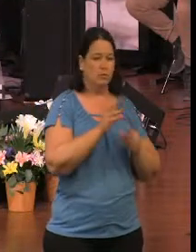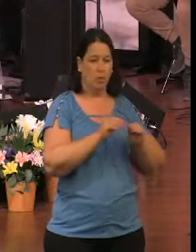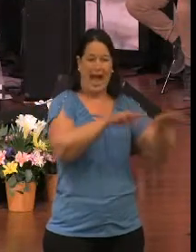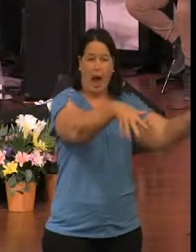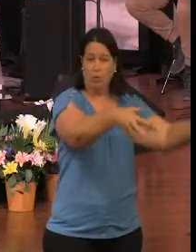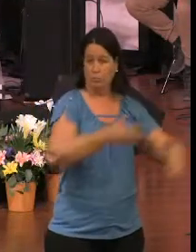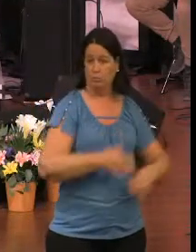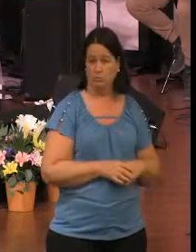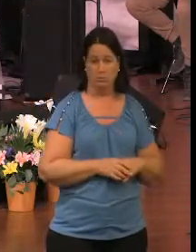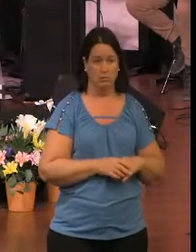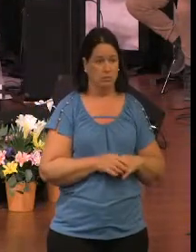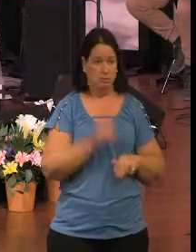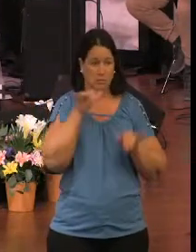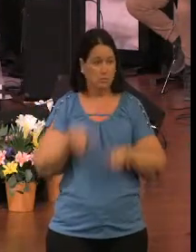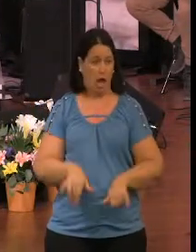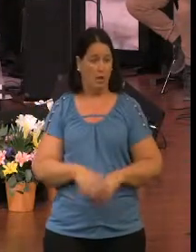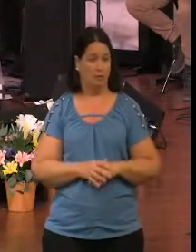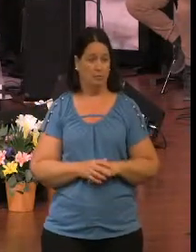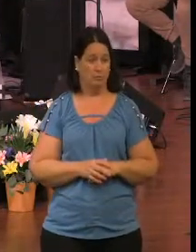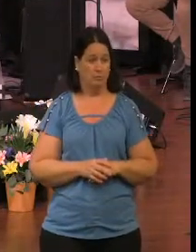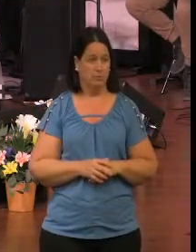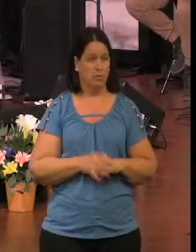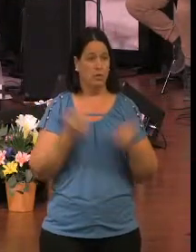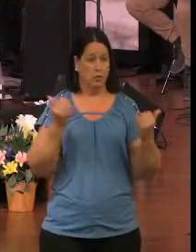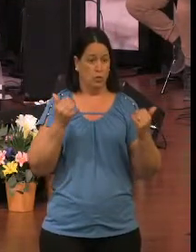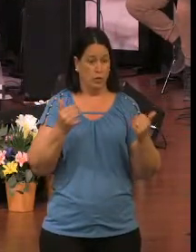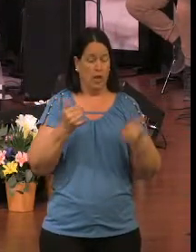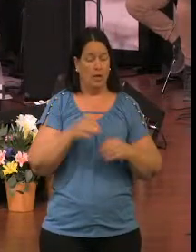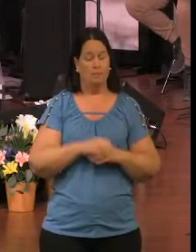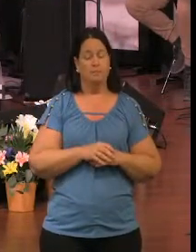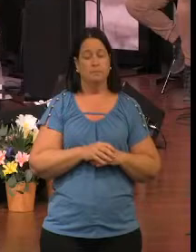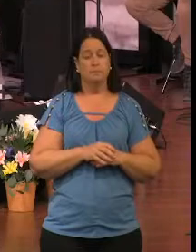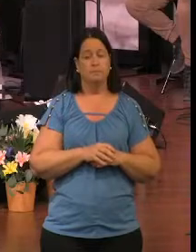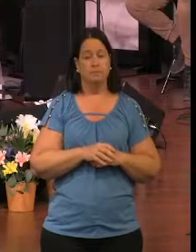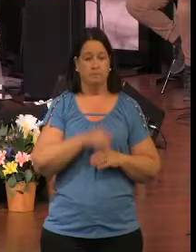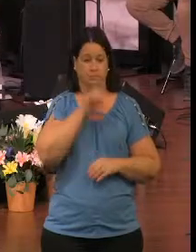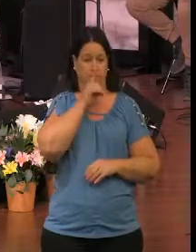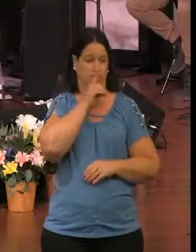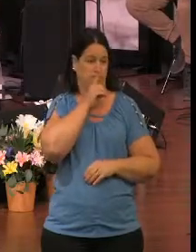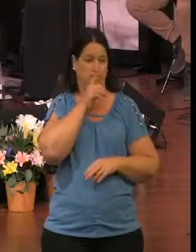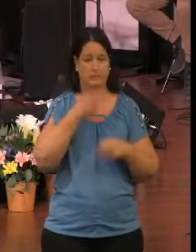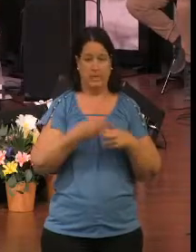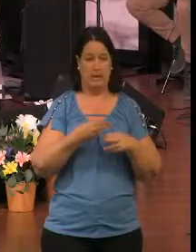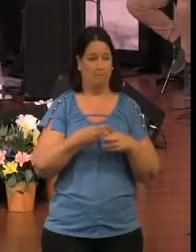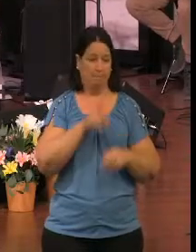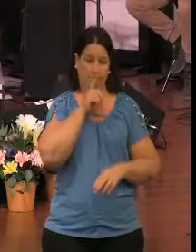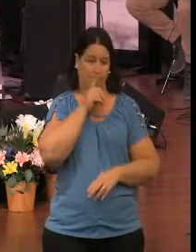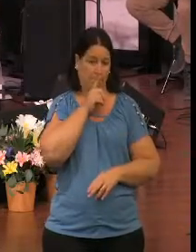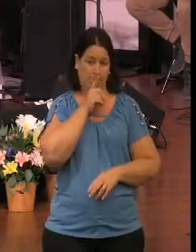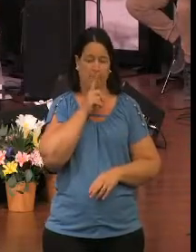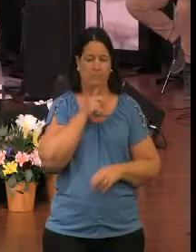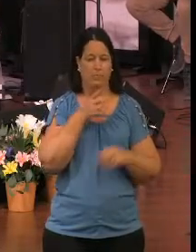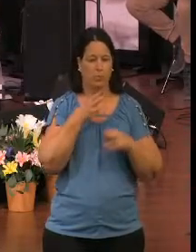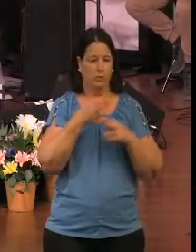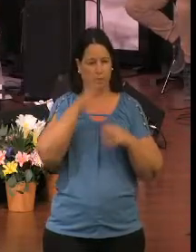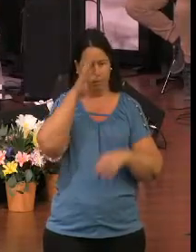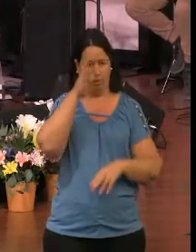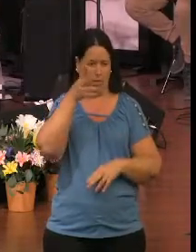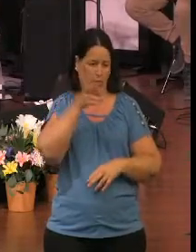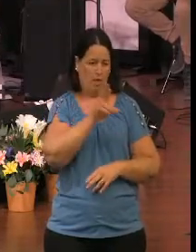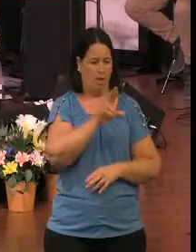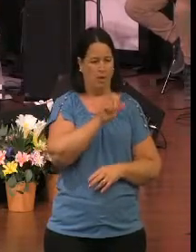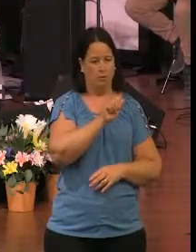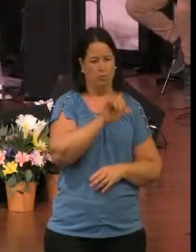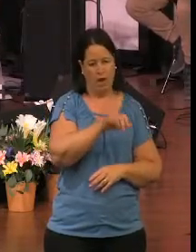focus today are, we're going to call them Ray and Sarah Cruz. They are actually serving with the International Mission Board of the Southern Baptist Convention. We like to